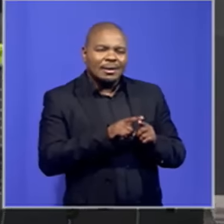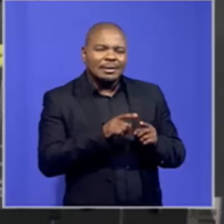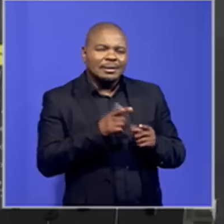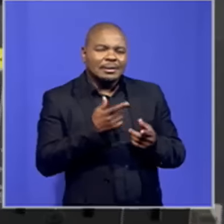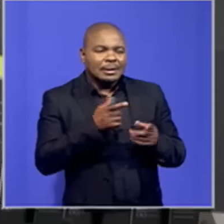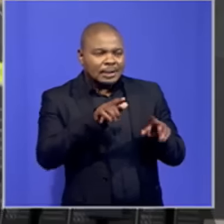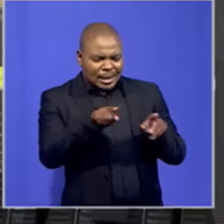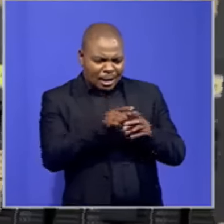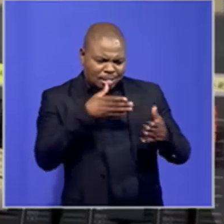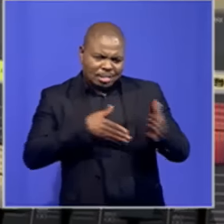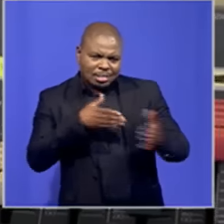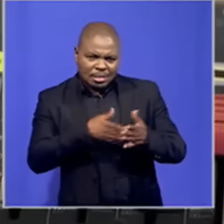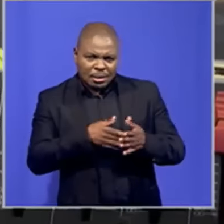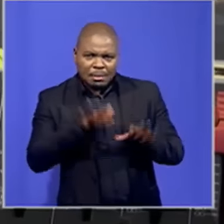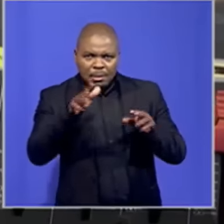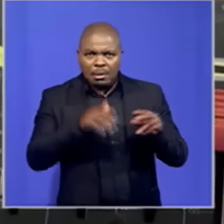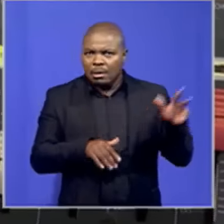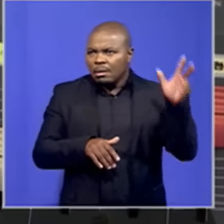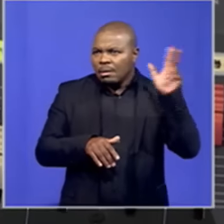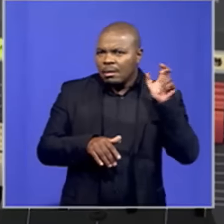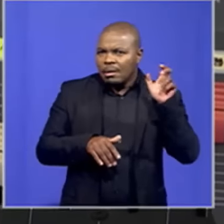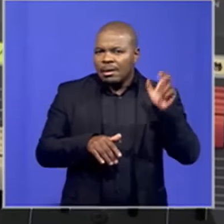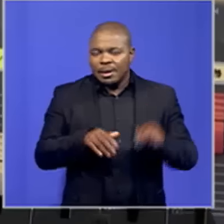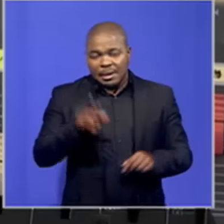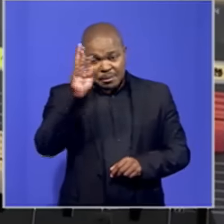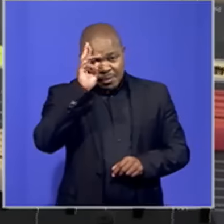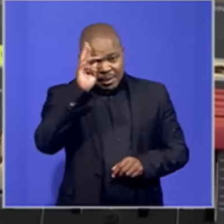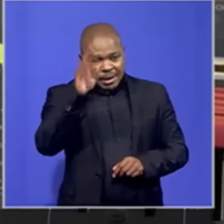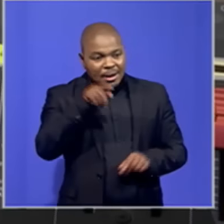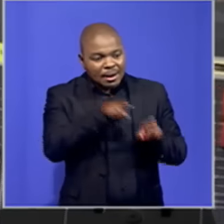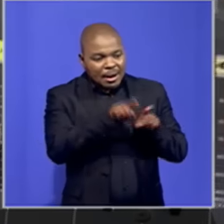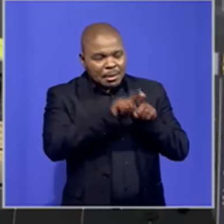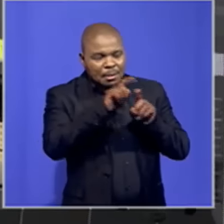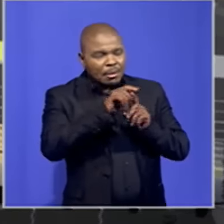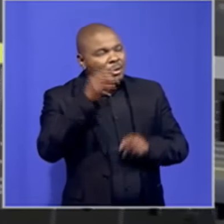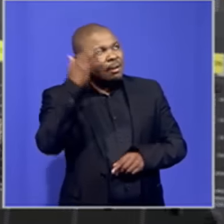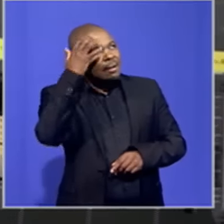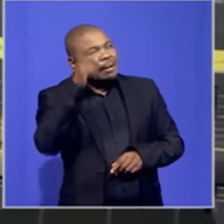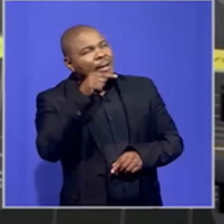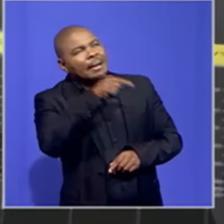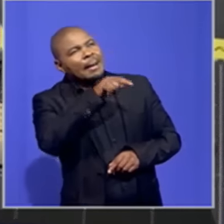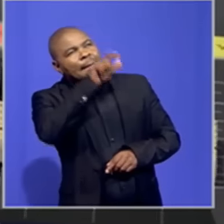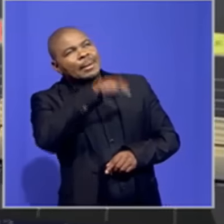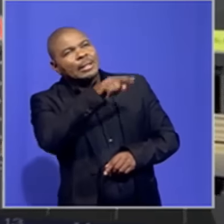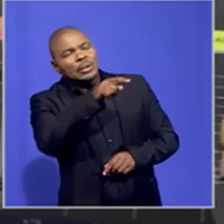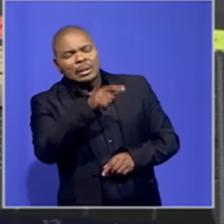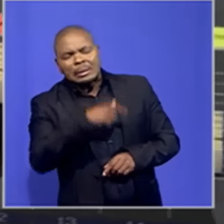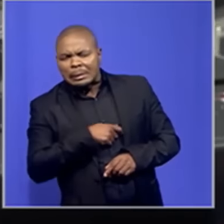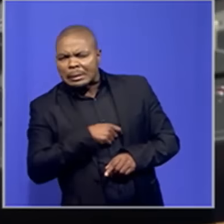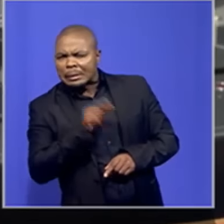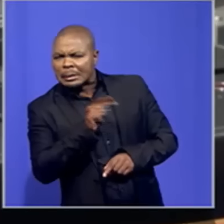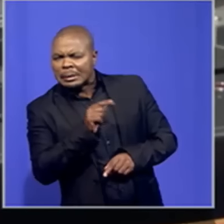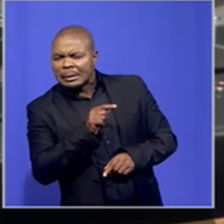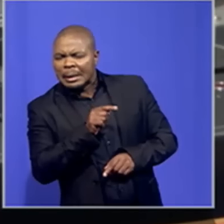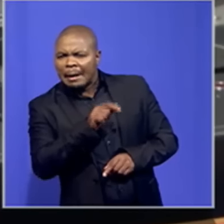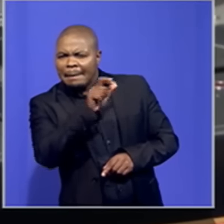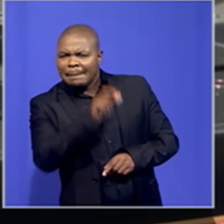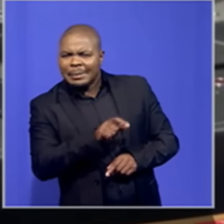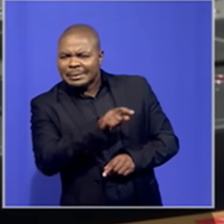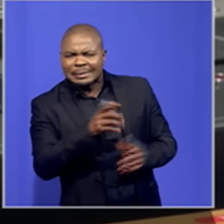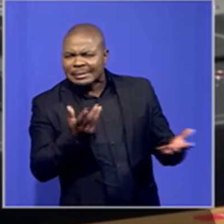gore yaanong ha ba go reditse kana radio ke theater of mind ha ba go reditse yaanong wa go tlhakatlhakanya ba sa itse gore so dilo